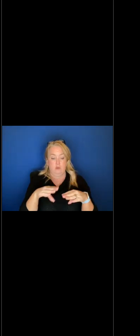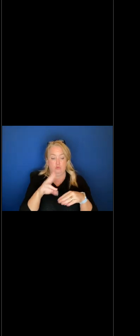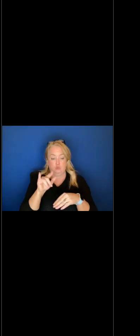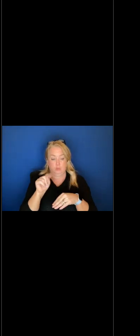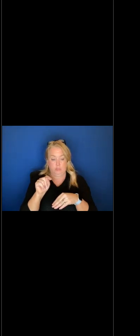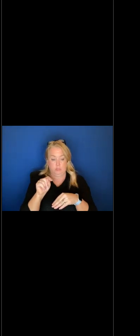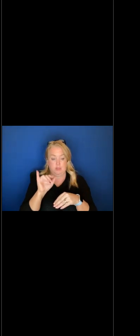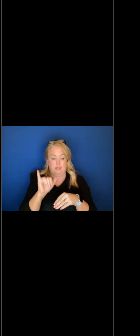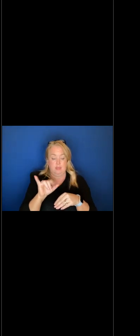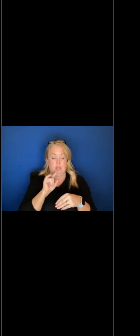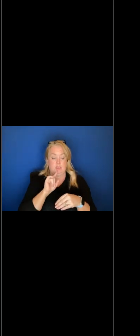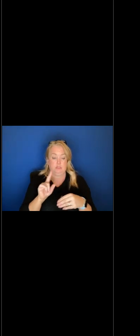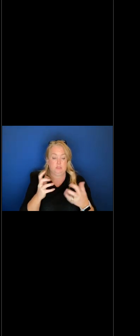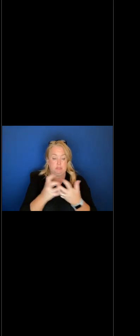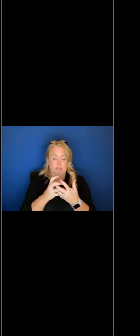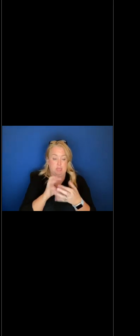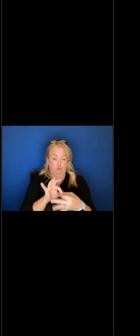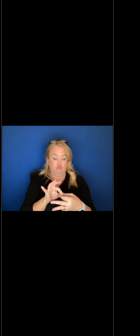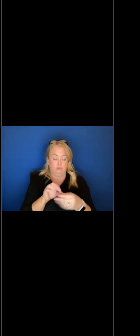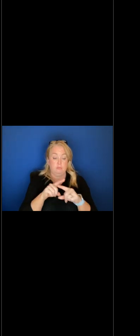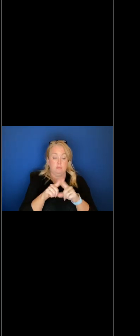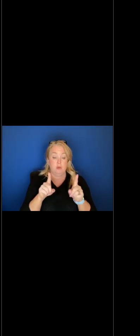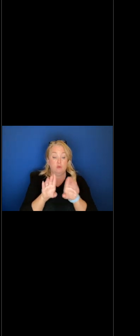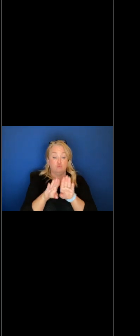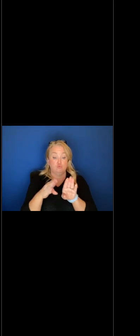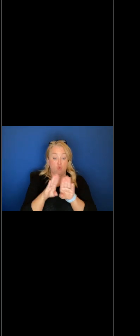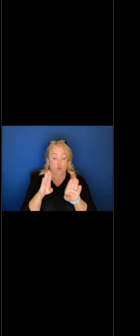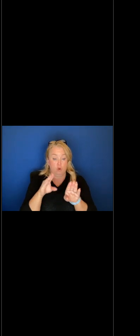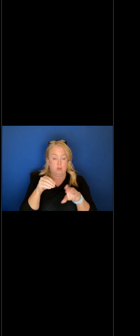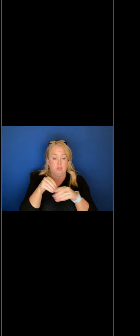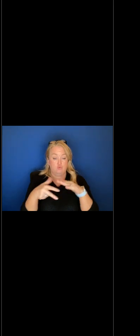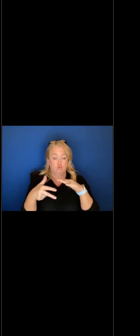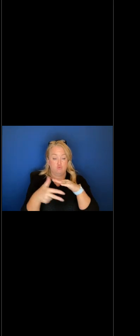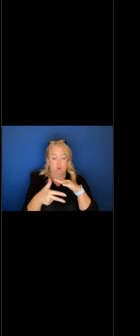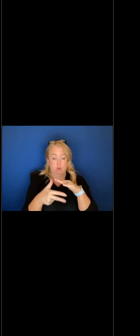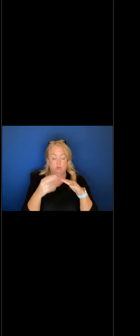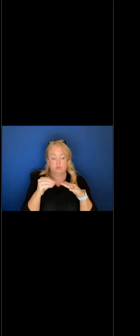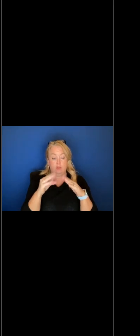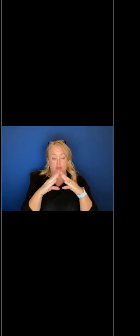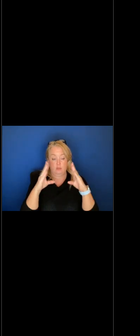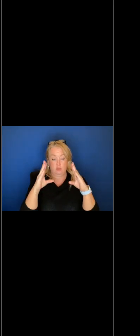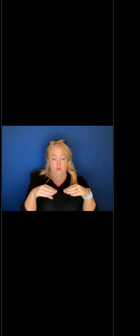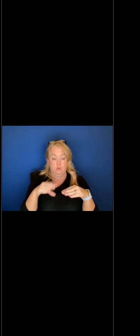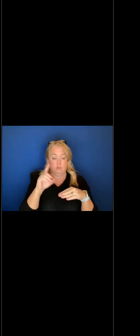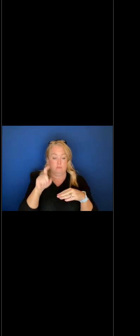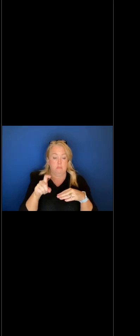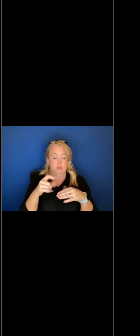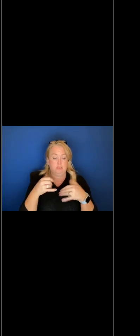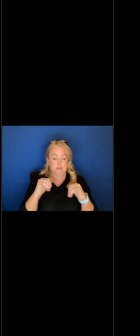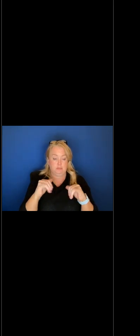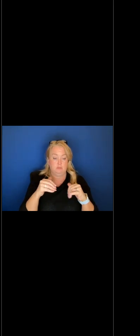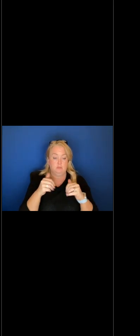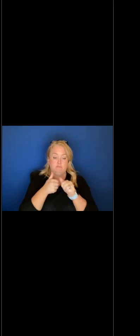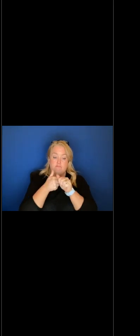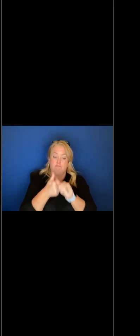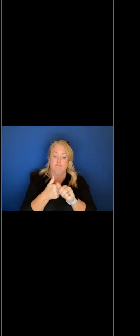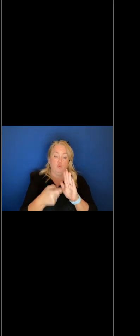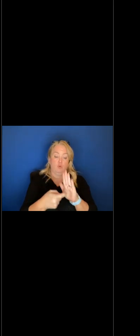accessible route directly into the dwelling unit it is attached to, but the